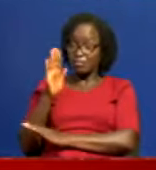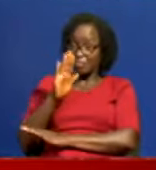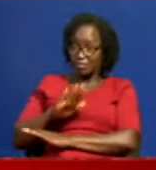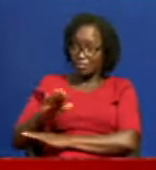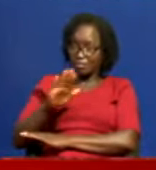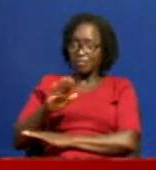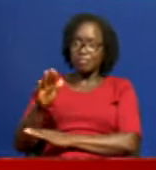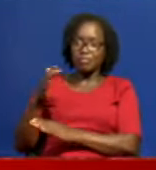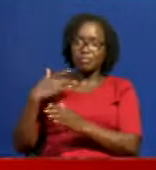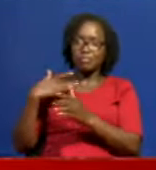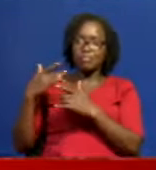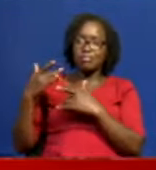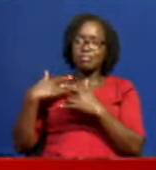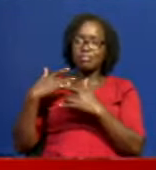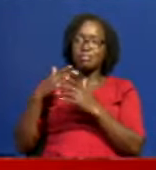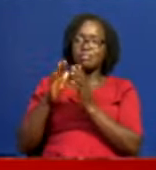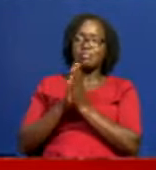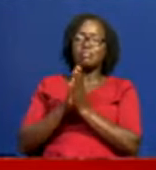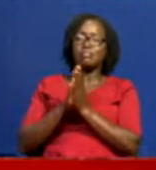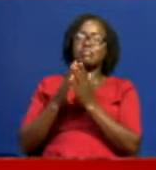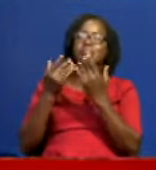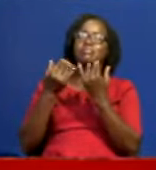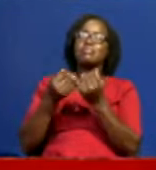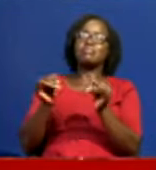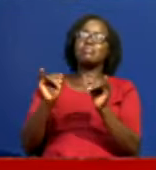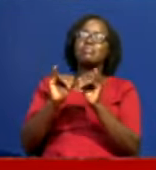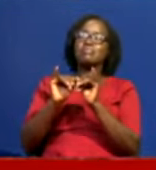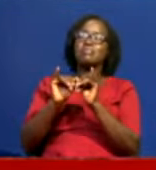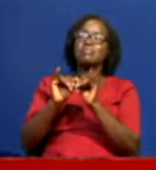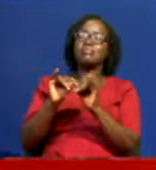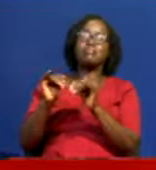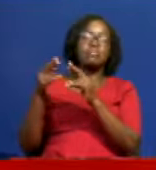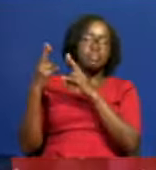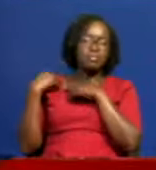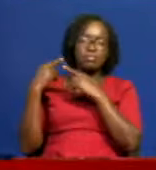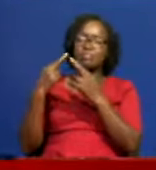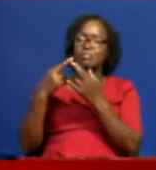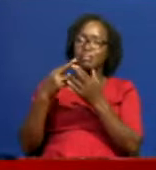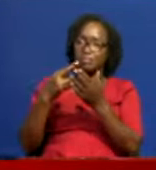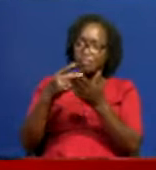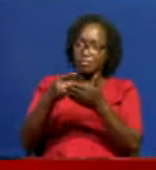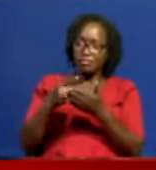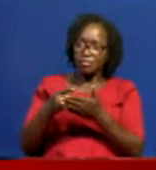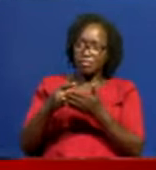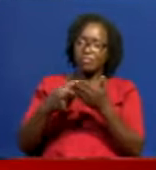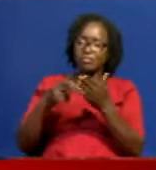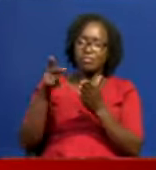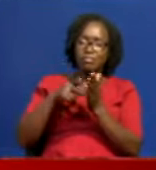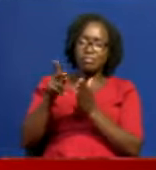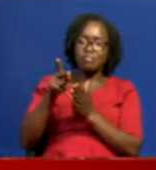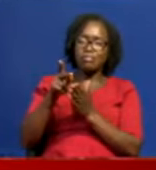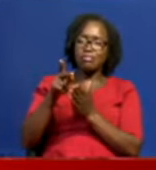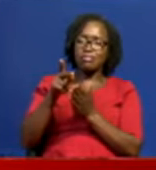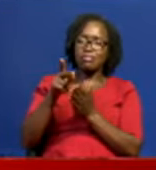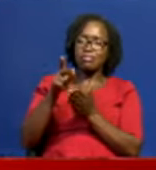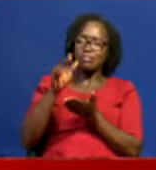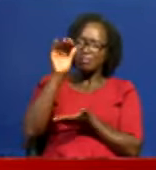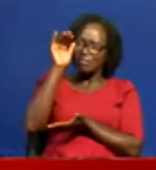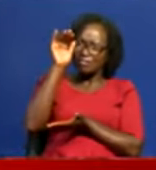with regard to our sovereign debt obligations. Inflation has reduced